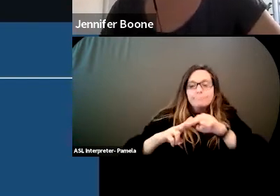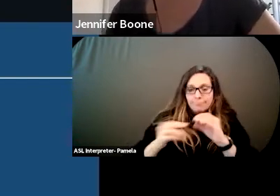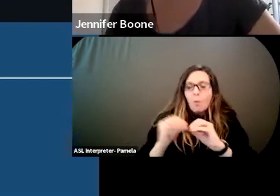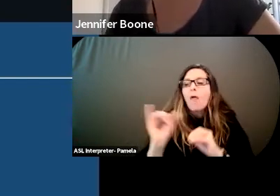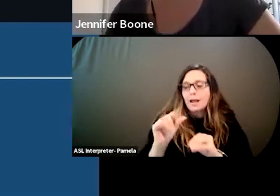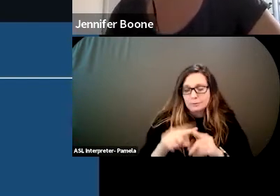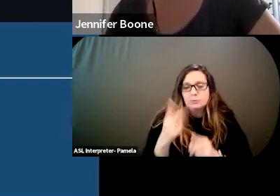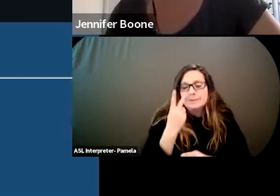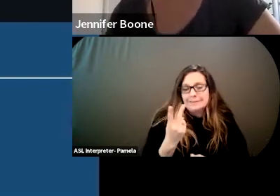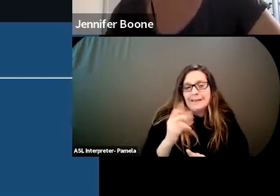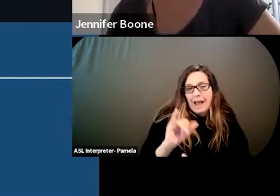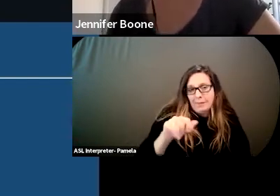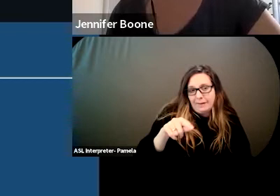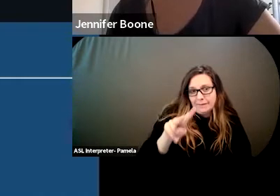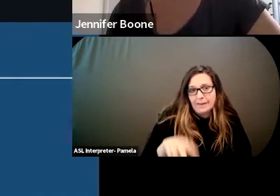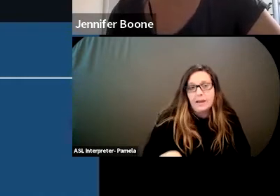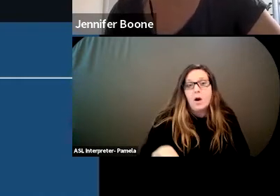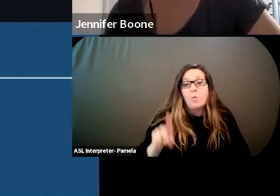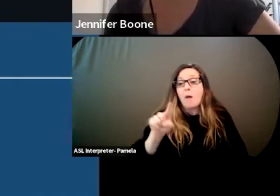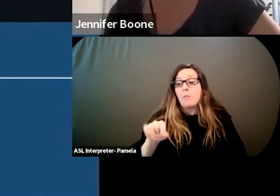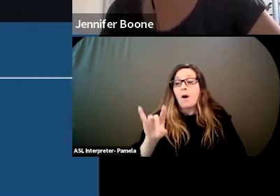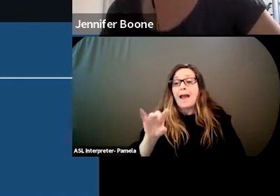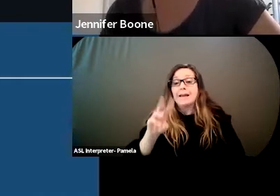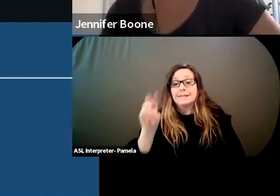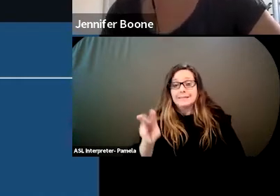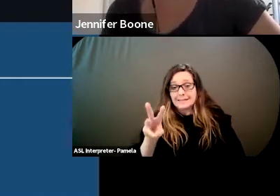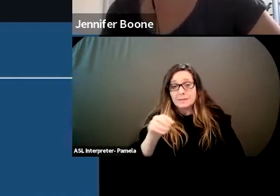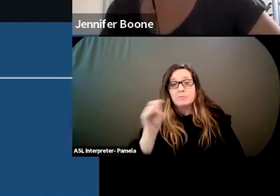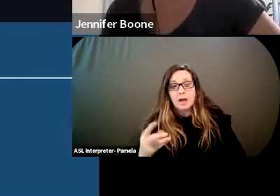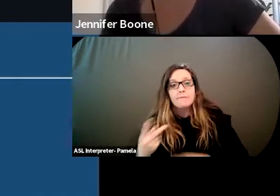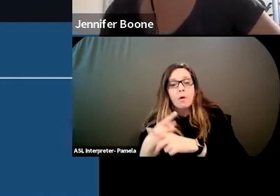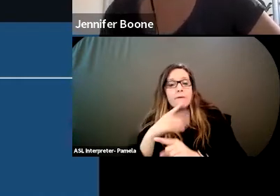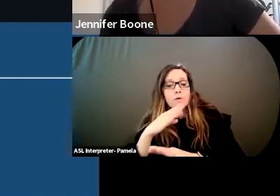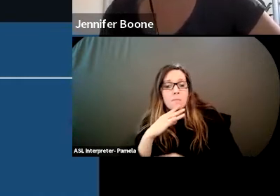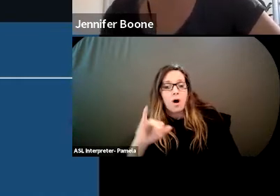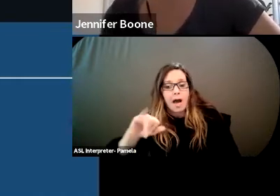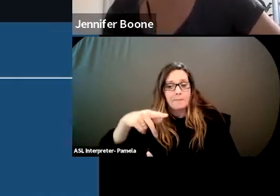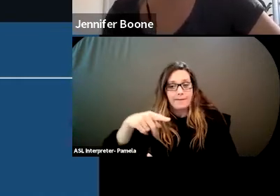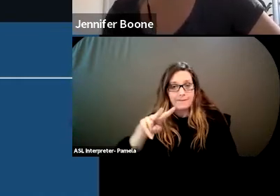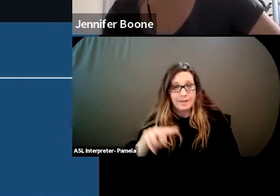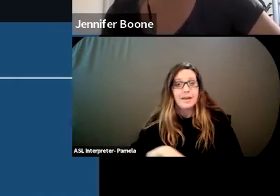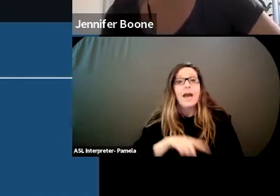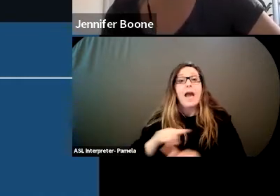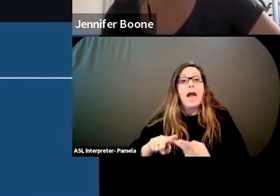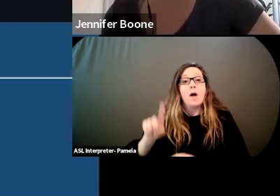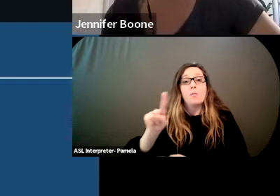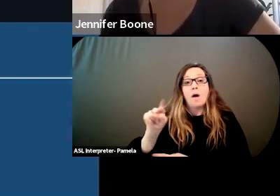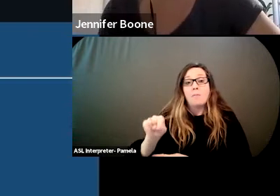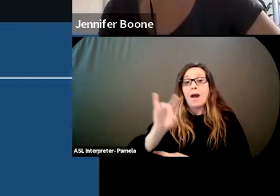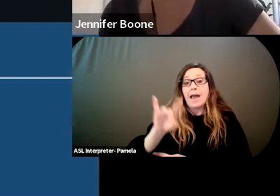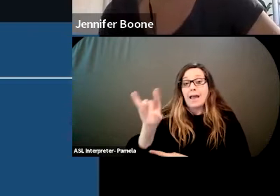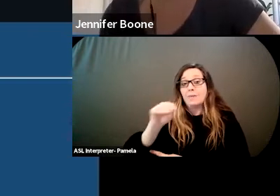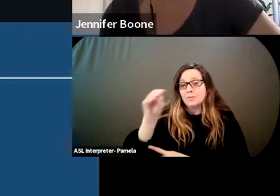violence, 1.86 times more likely to experience verbal IPV, and 1.88 times more likely to experience sexual IPV.